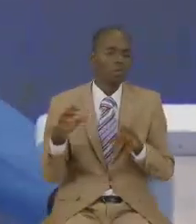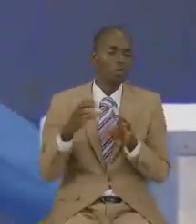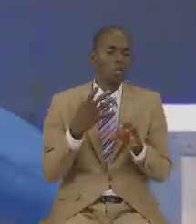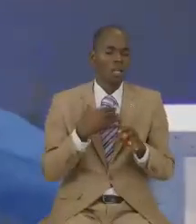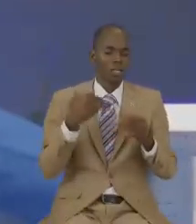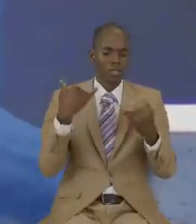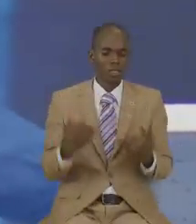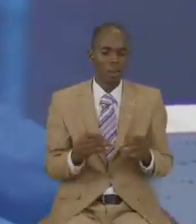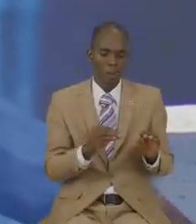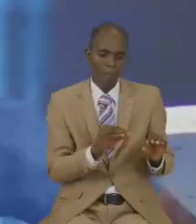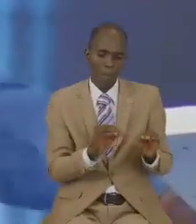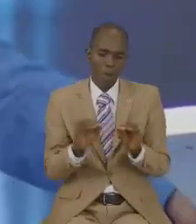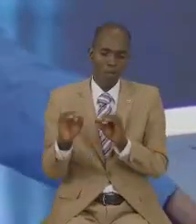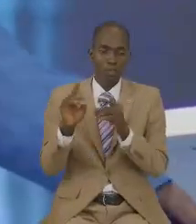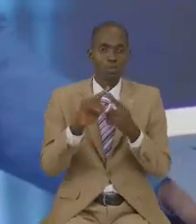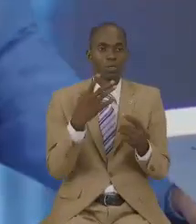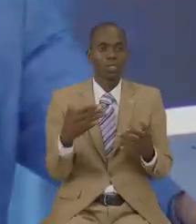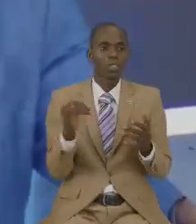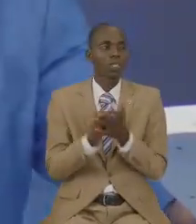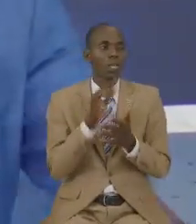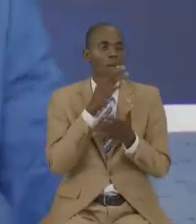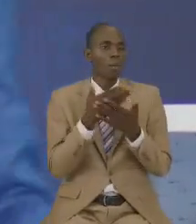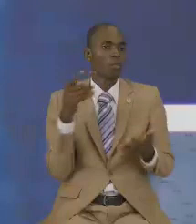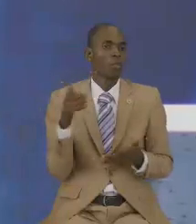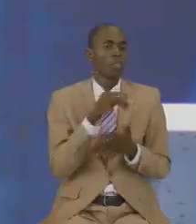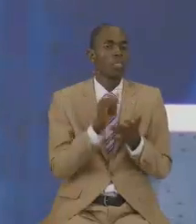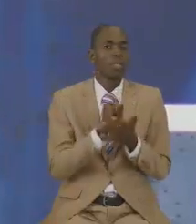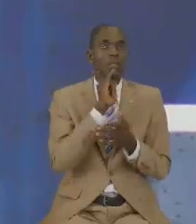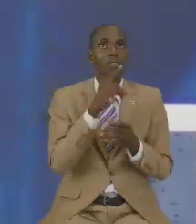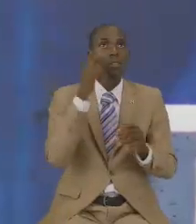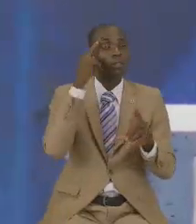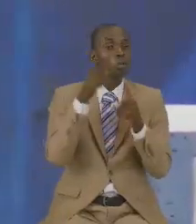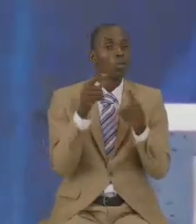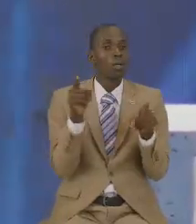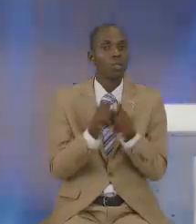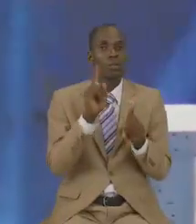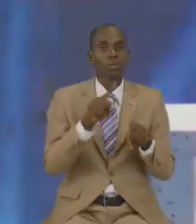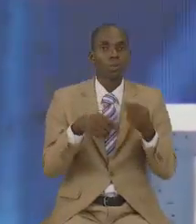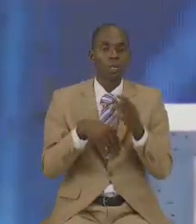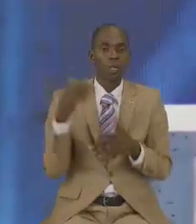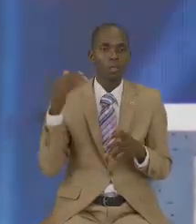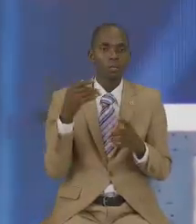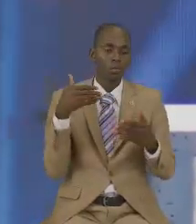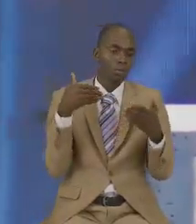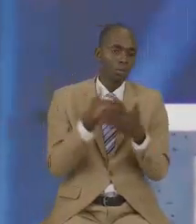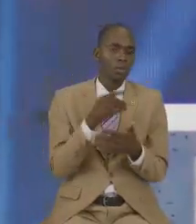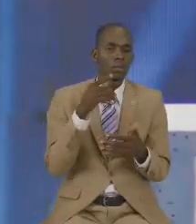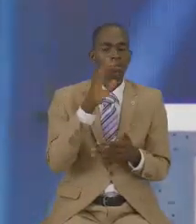to those things which are before you. That's the goal. And as you reach forth towards the goal, you will